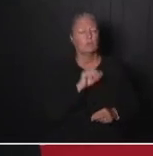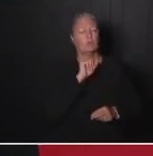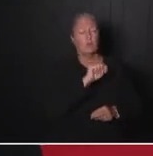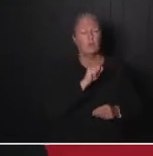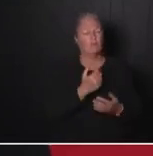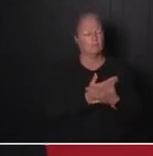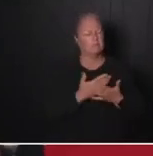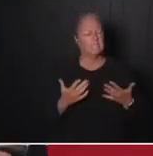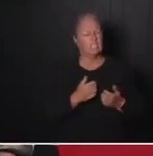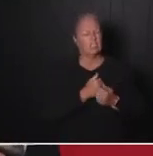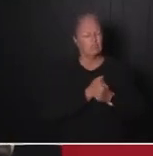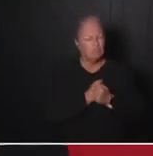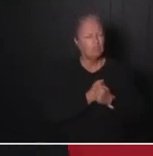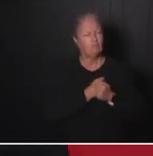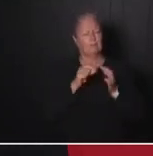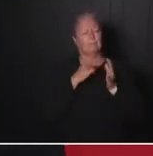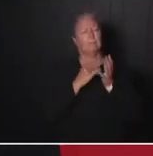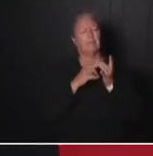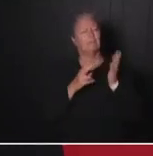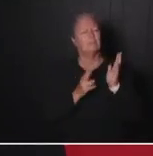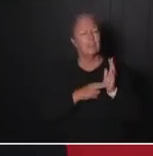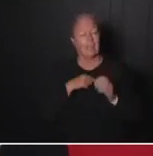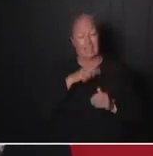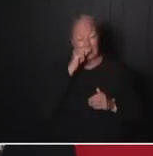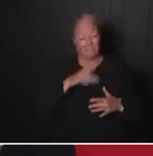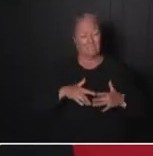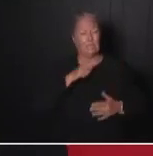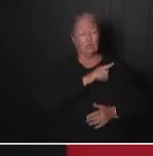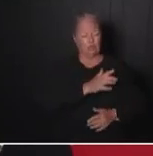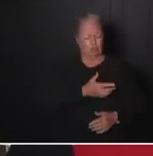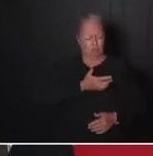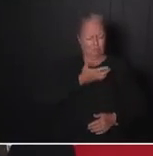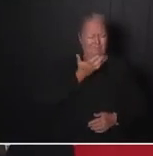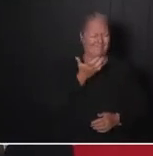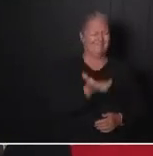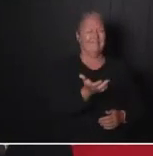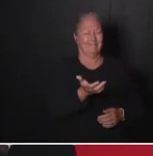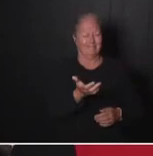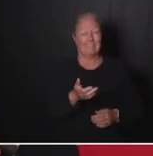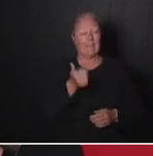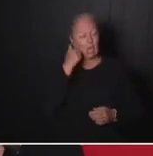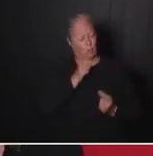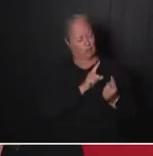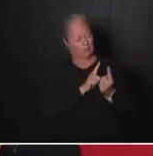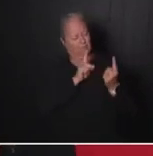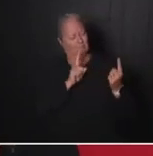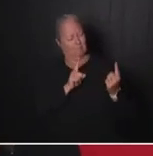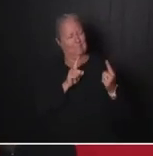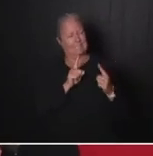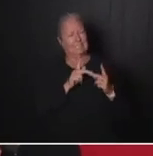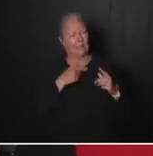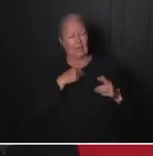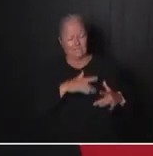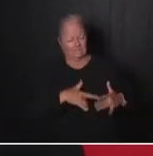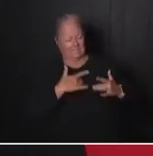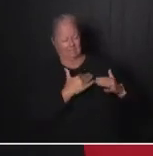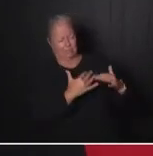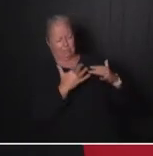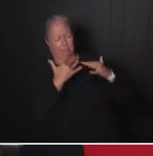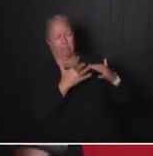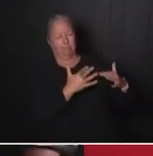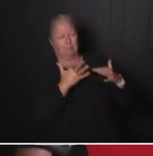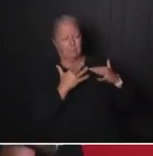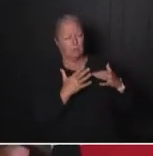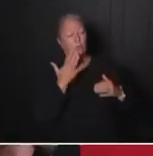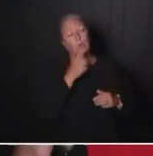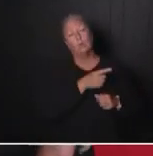just like exuding from you. I can feel it, even though we're being COVID safe and distanced. Mm-hmm. Tell us what it was like making